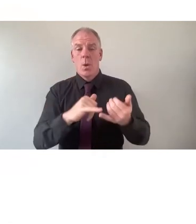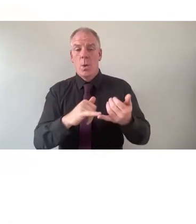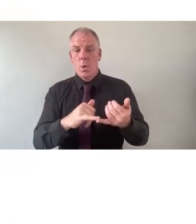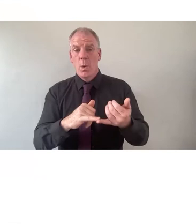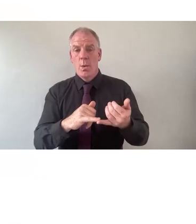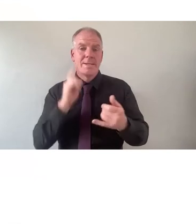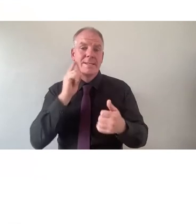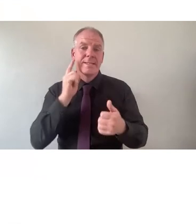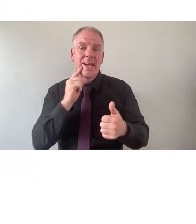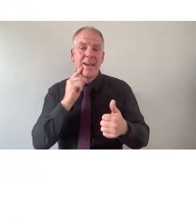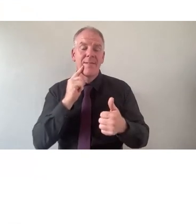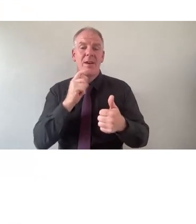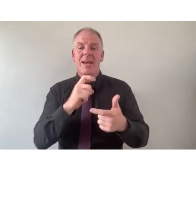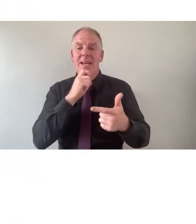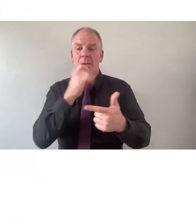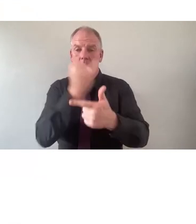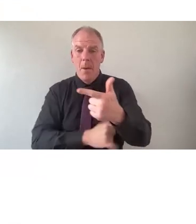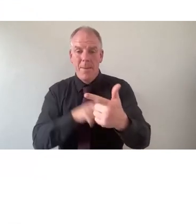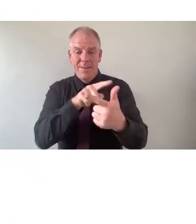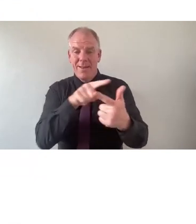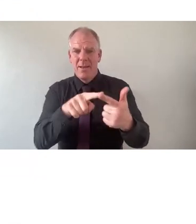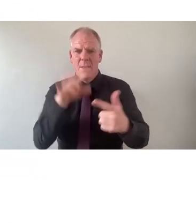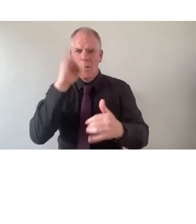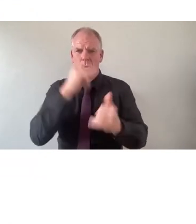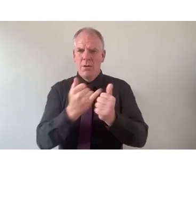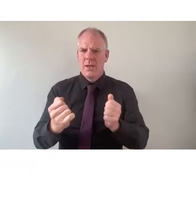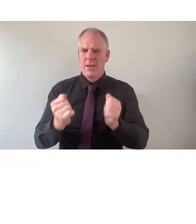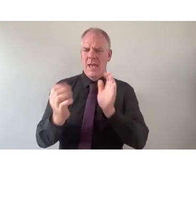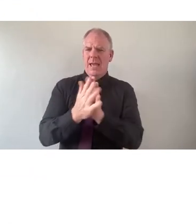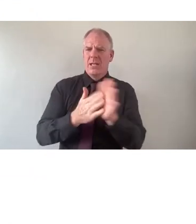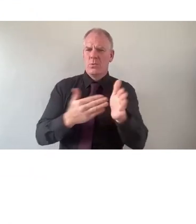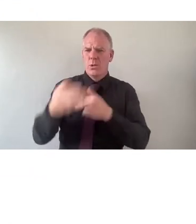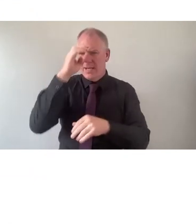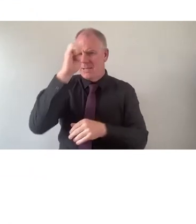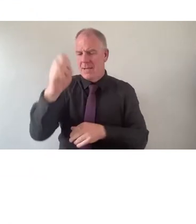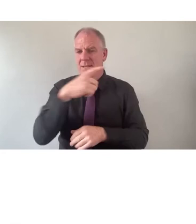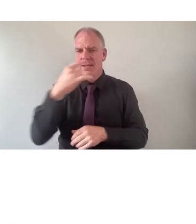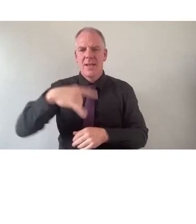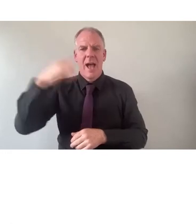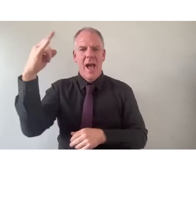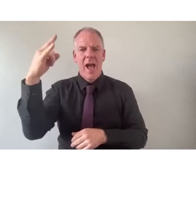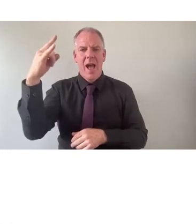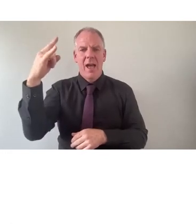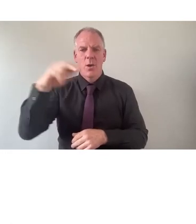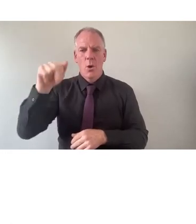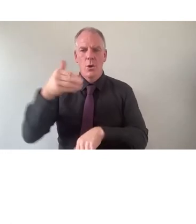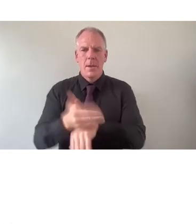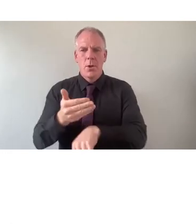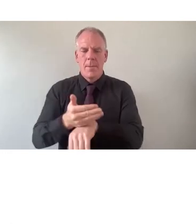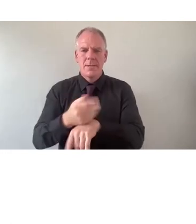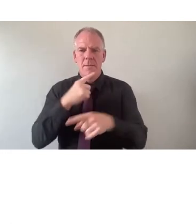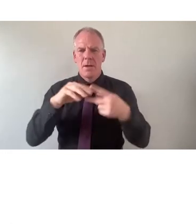who were deaf or had a hearing impairment appeared counterintuitive. So it said there was a high rate of unemployment, yet